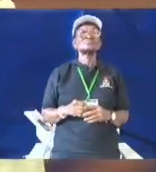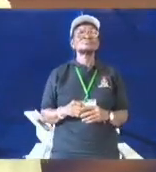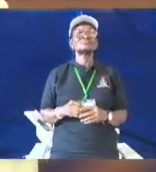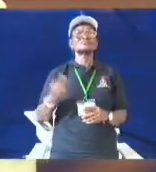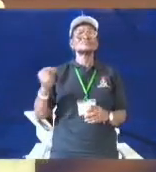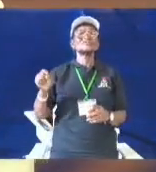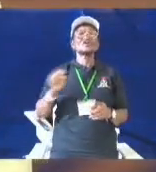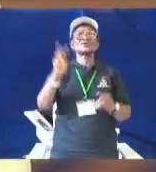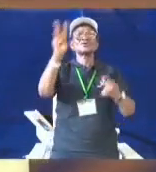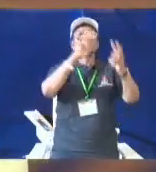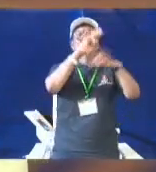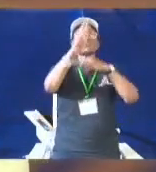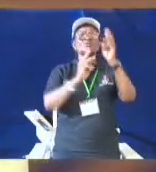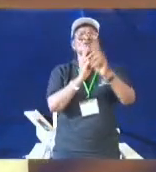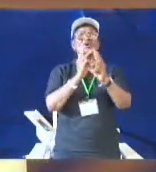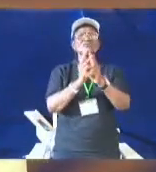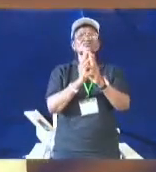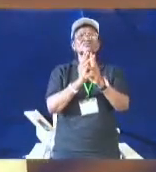And the wall